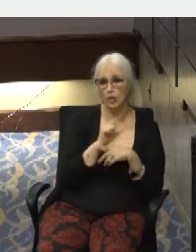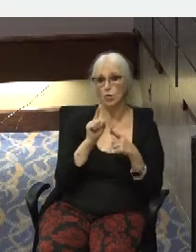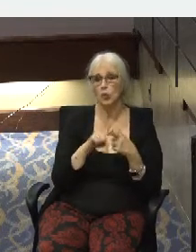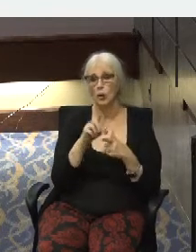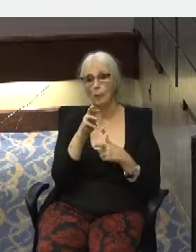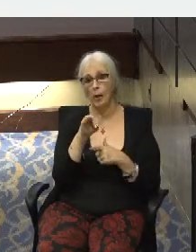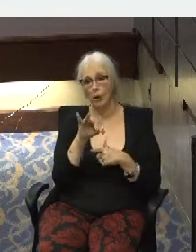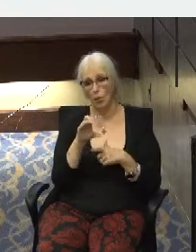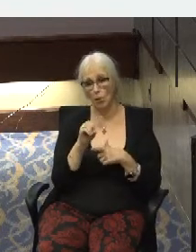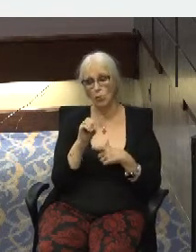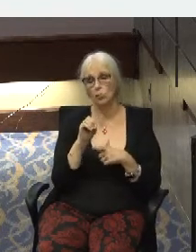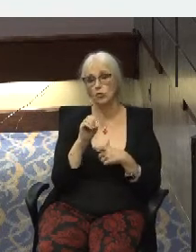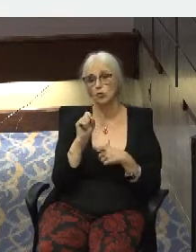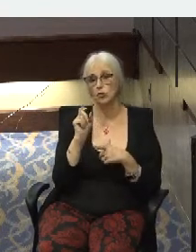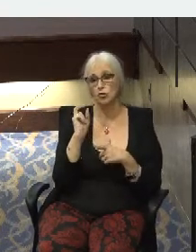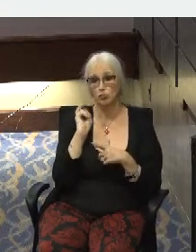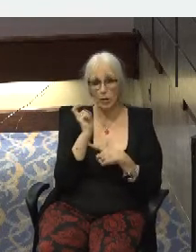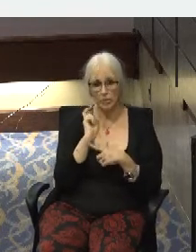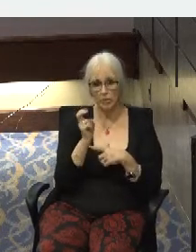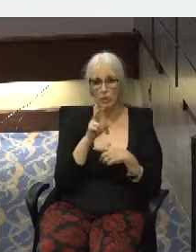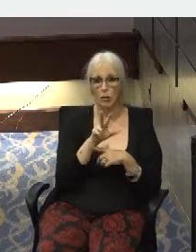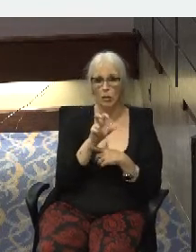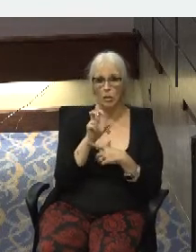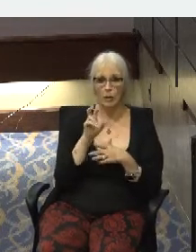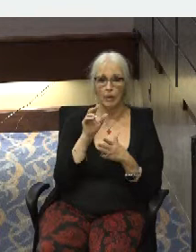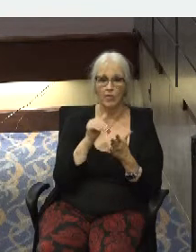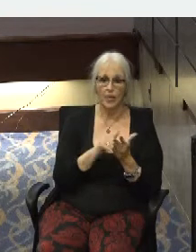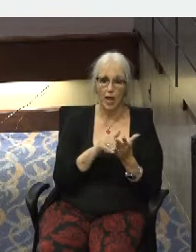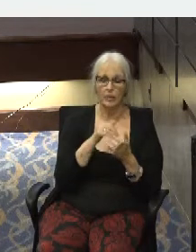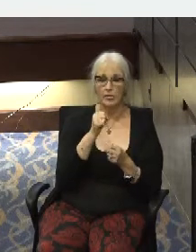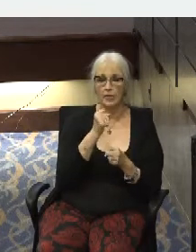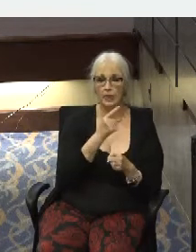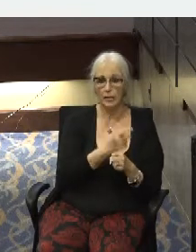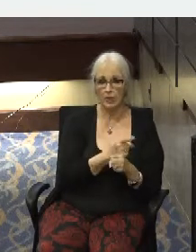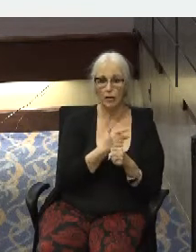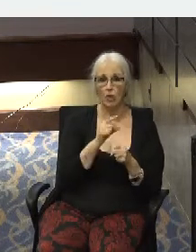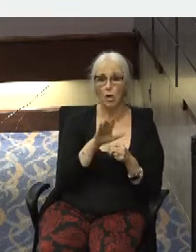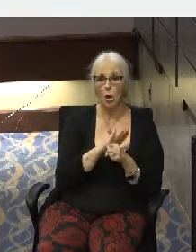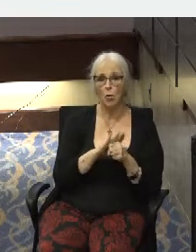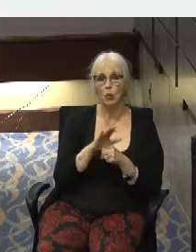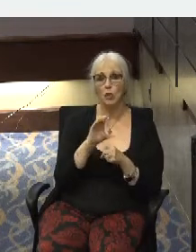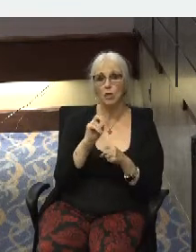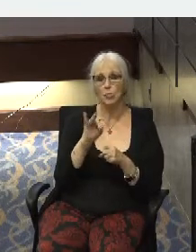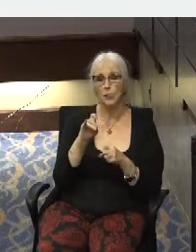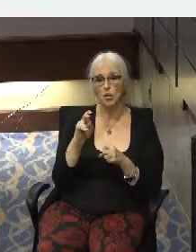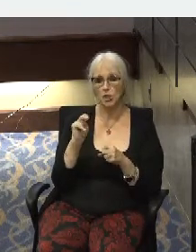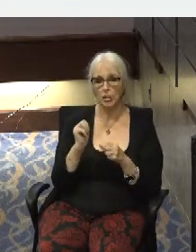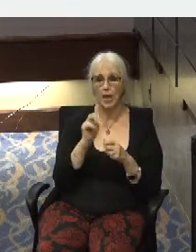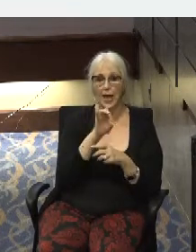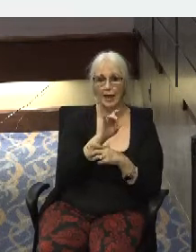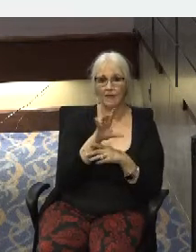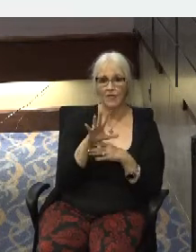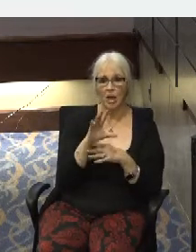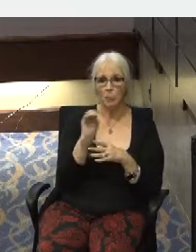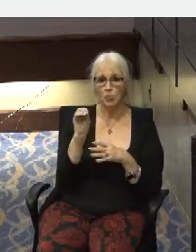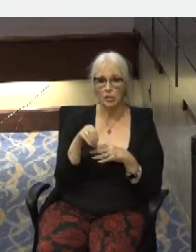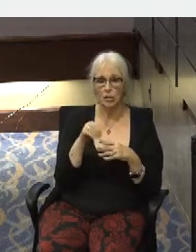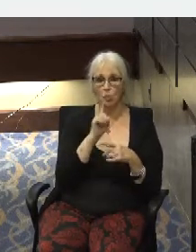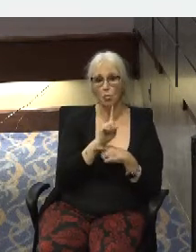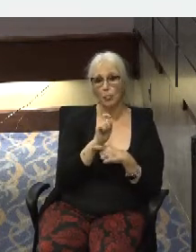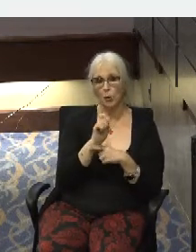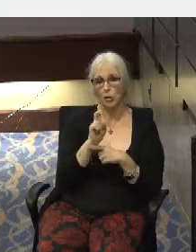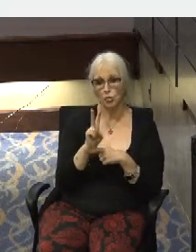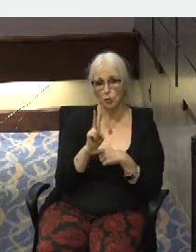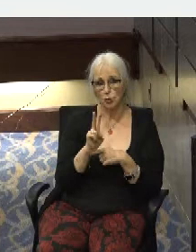microtransit, would be around $300,000 to $400,000 a year for the local contribution. The other 85% would be